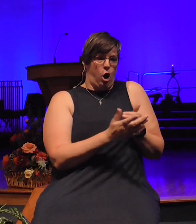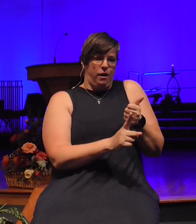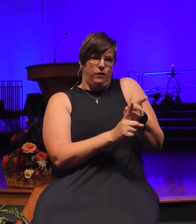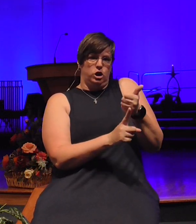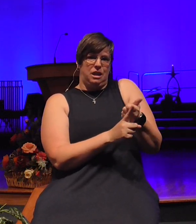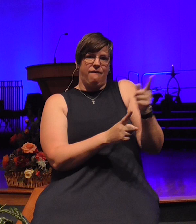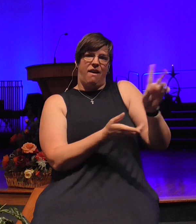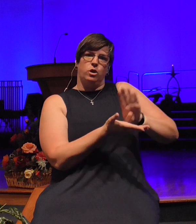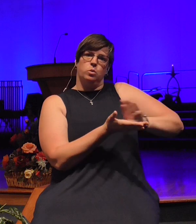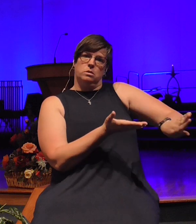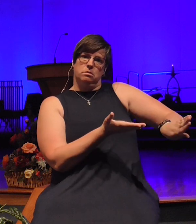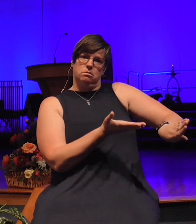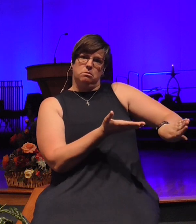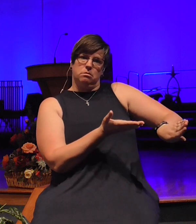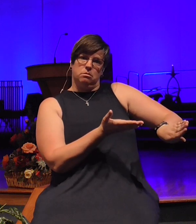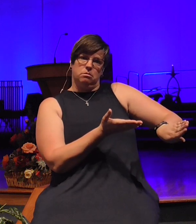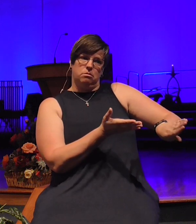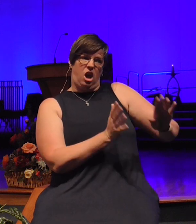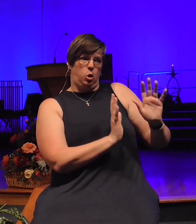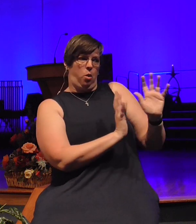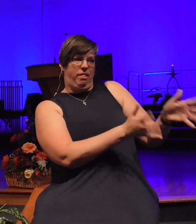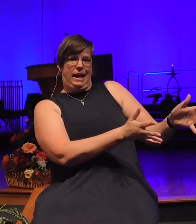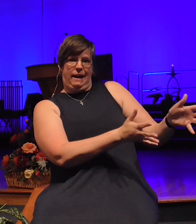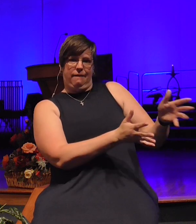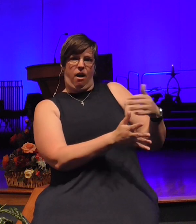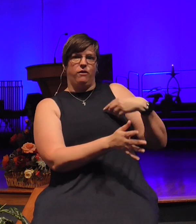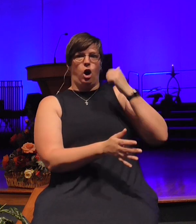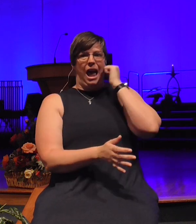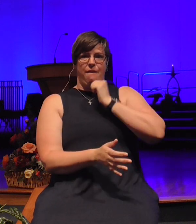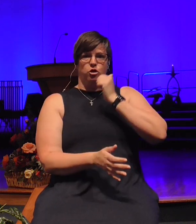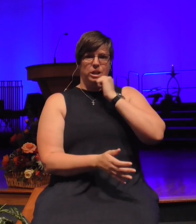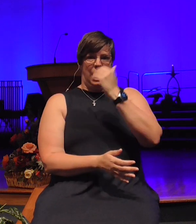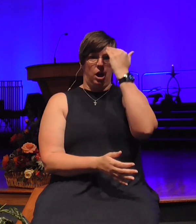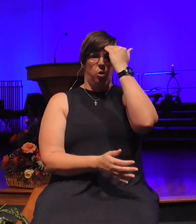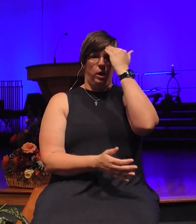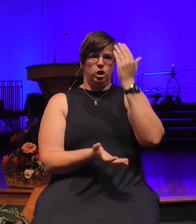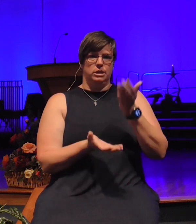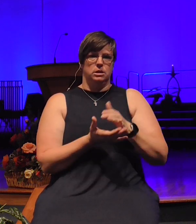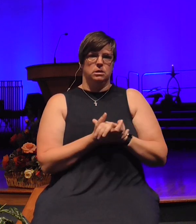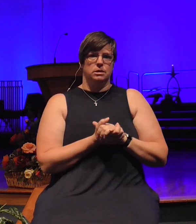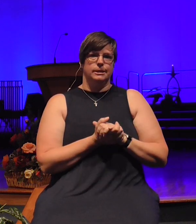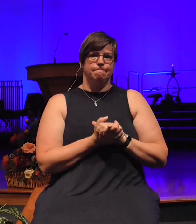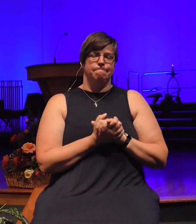dismissed that you leave out of your everyday consciousness?